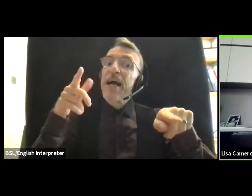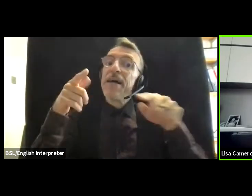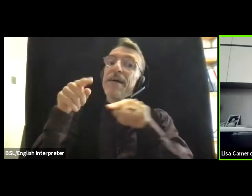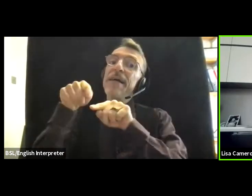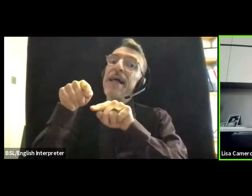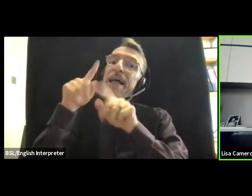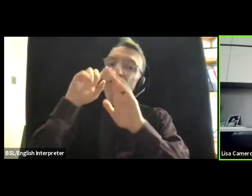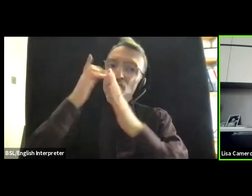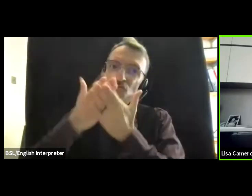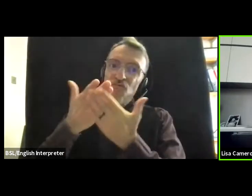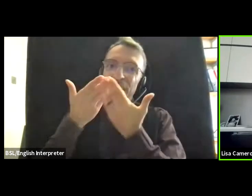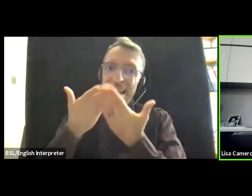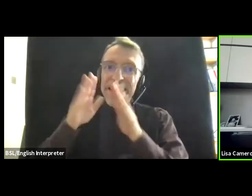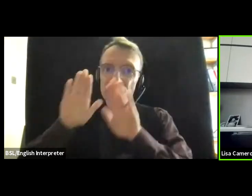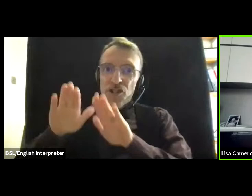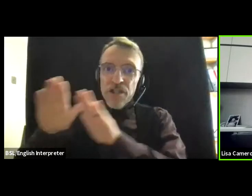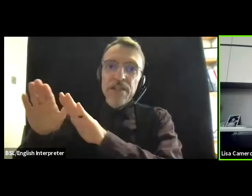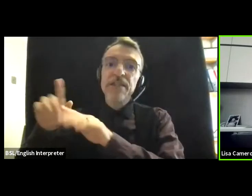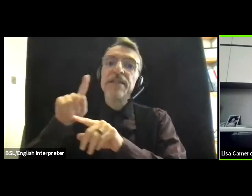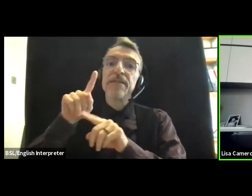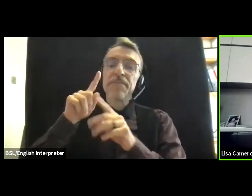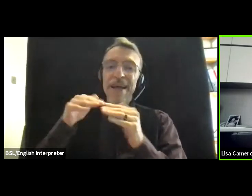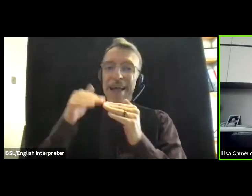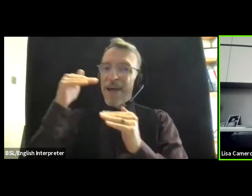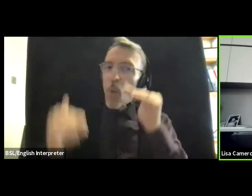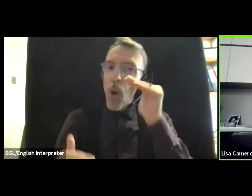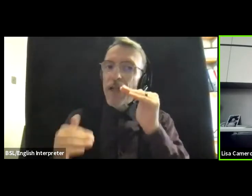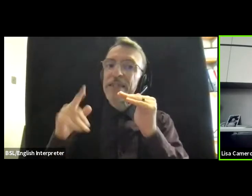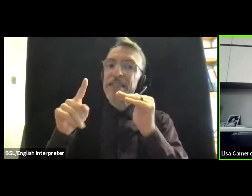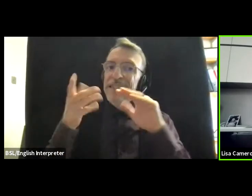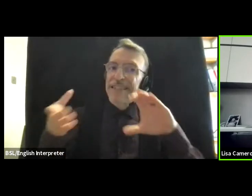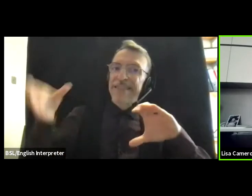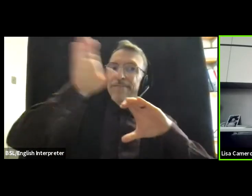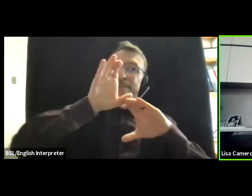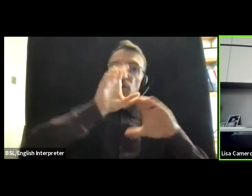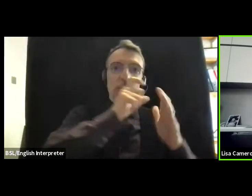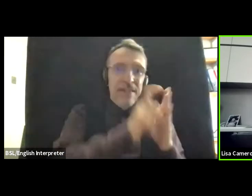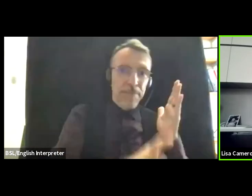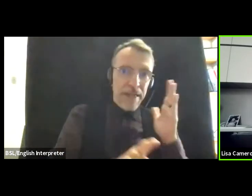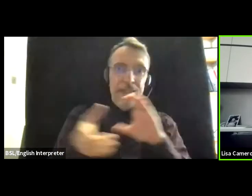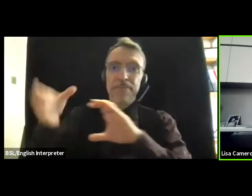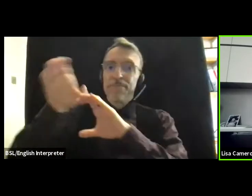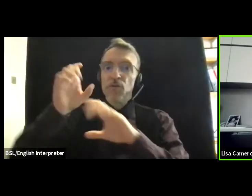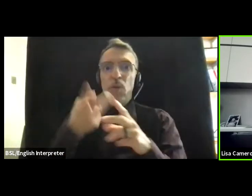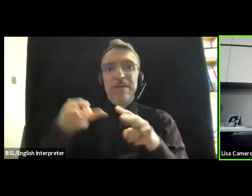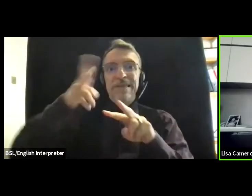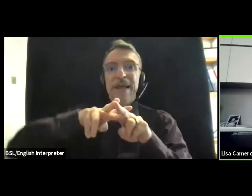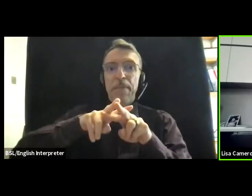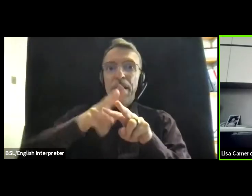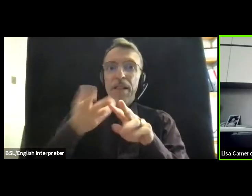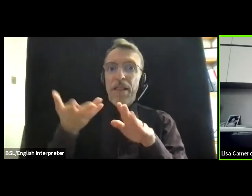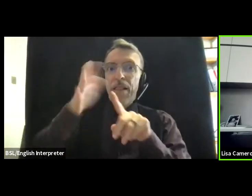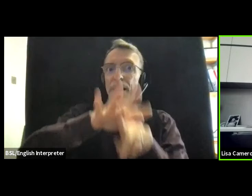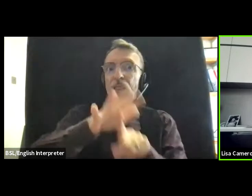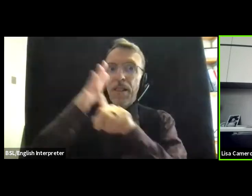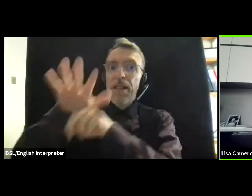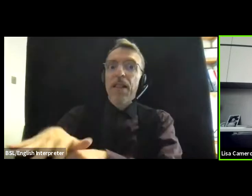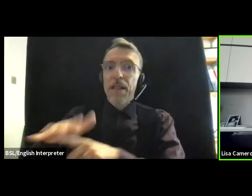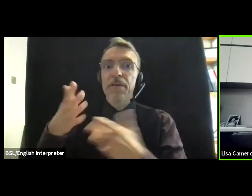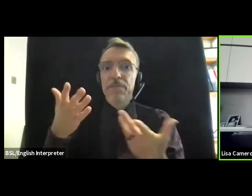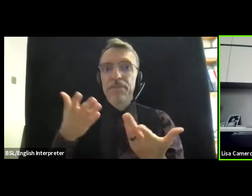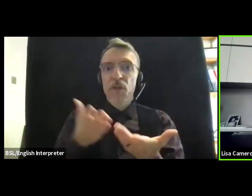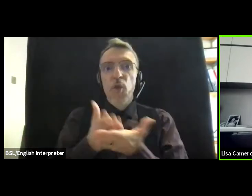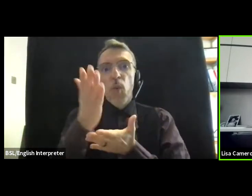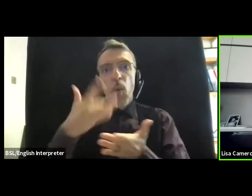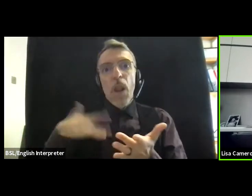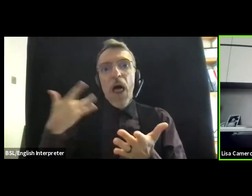inequality that people can experience on top of that, almost a double discrimination in many areas of life. It's